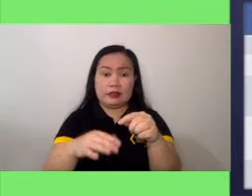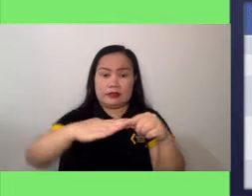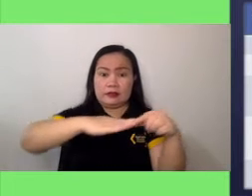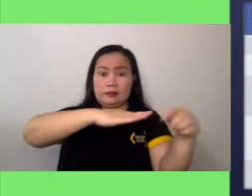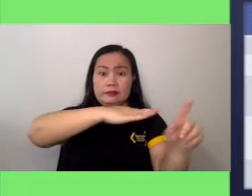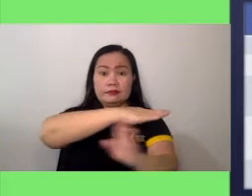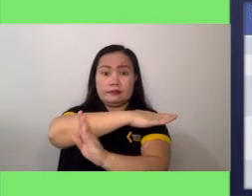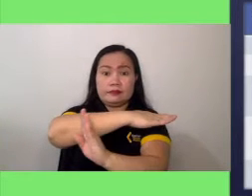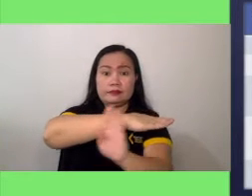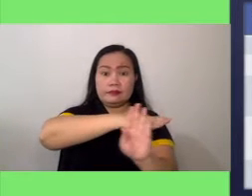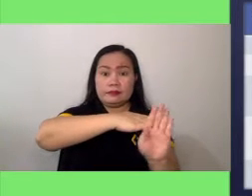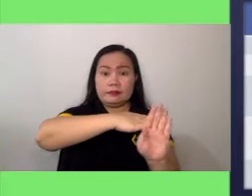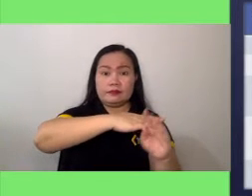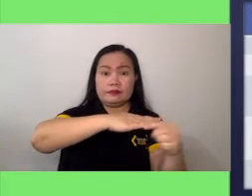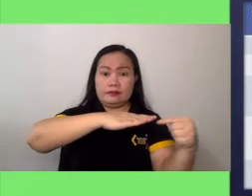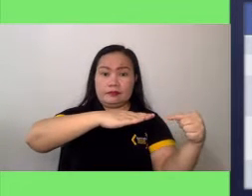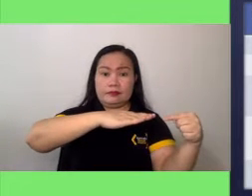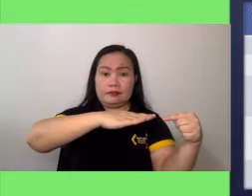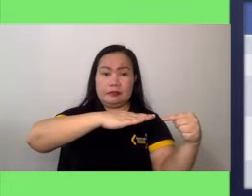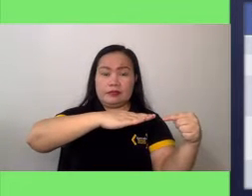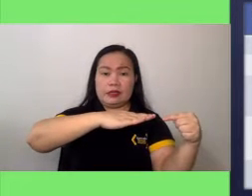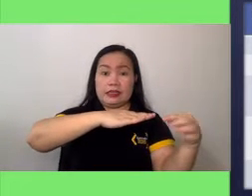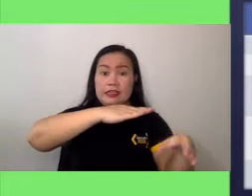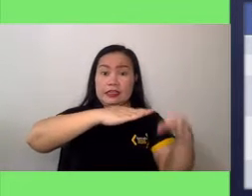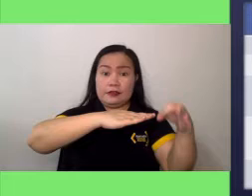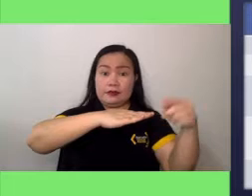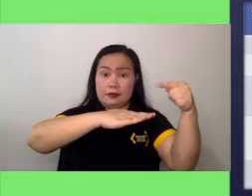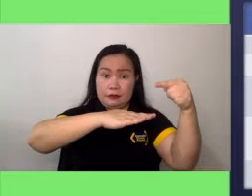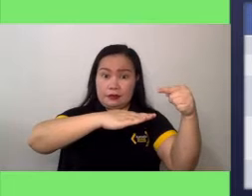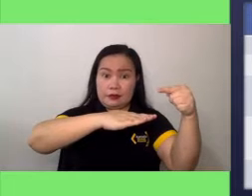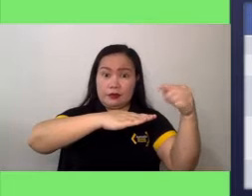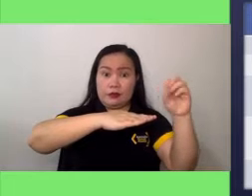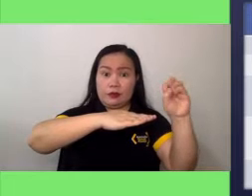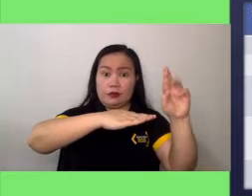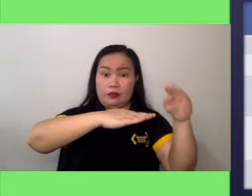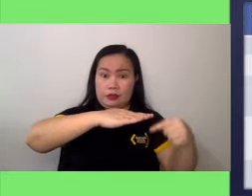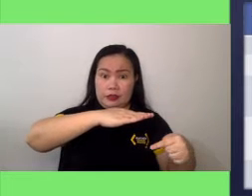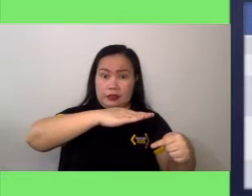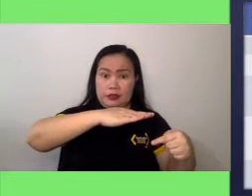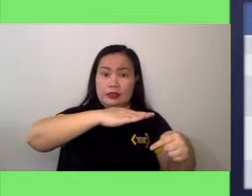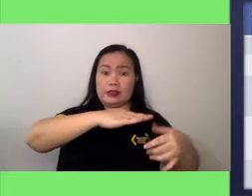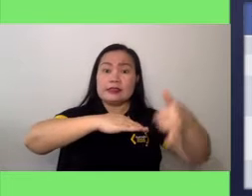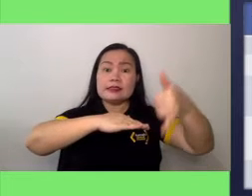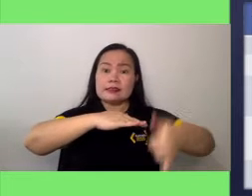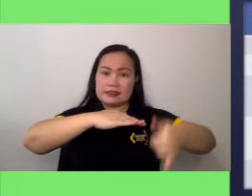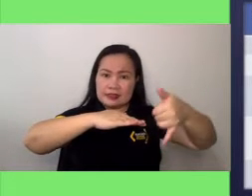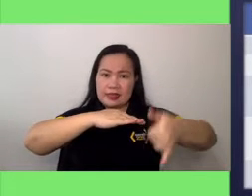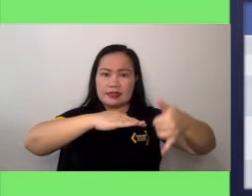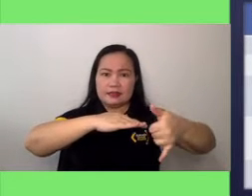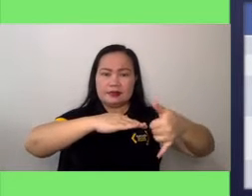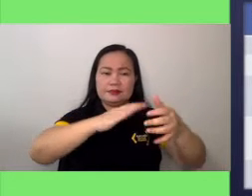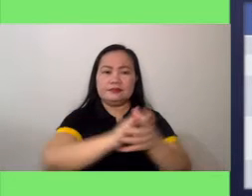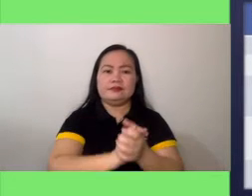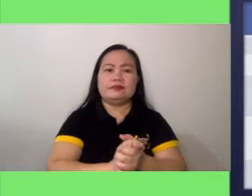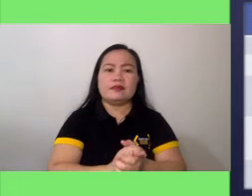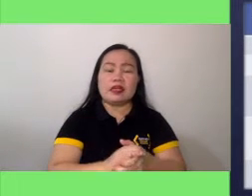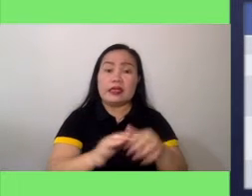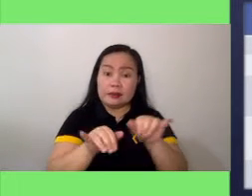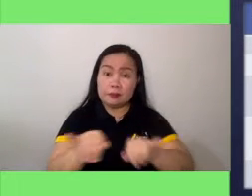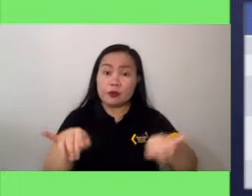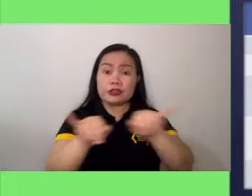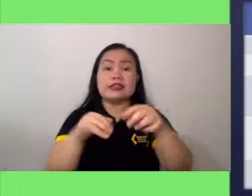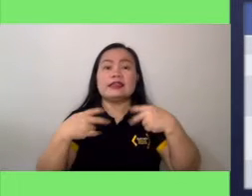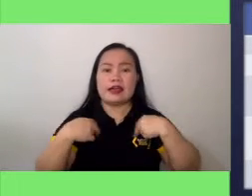yon. Pag dito mo siya nilagay, pareho lang po. They are still equal. Even here. Okay? Kahit dito mo siya sa baba. For as long as